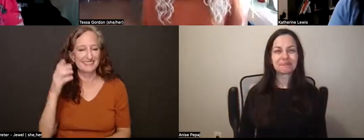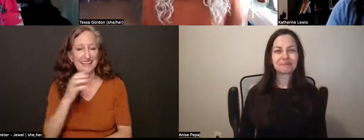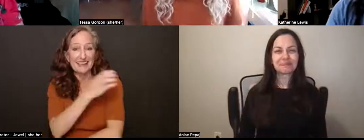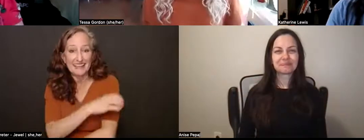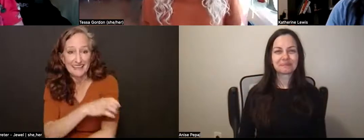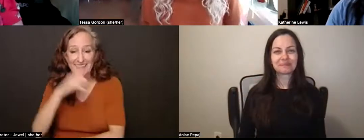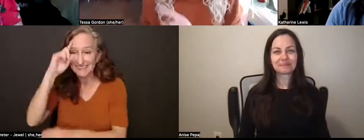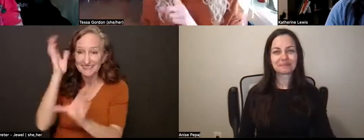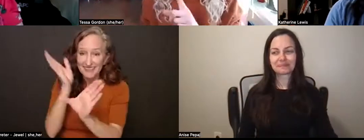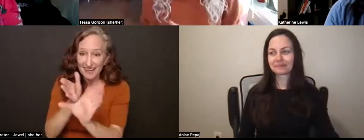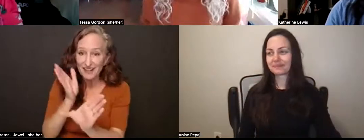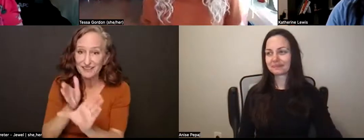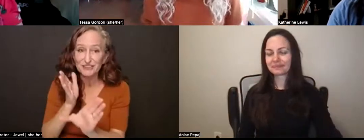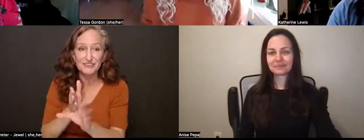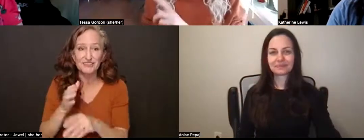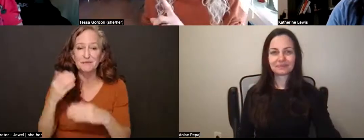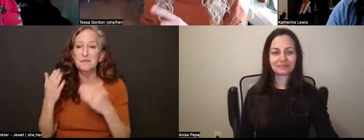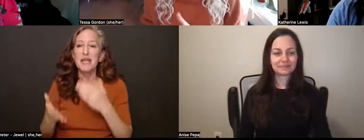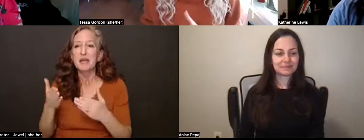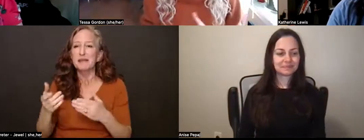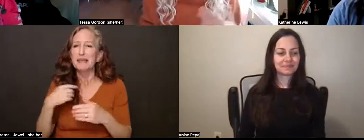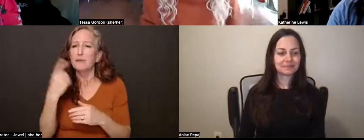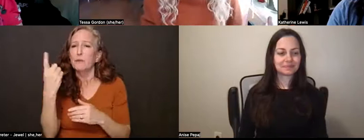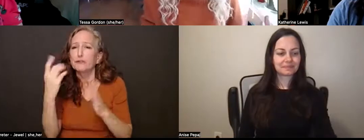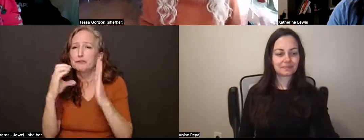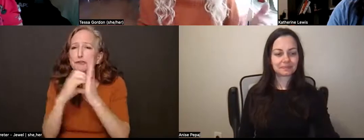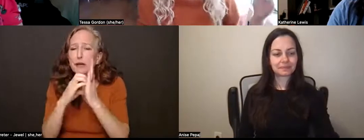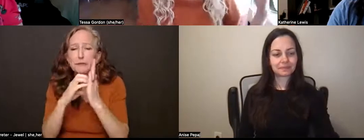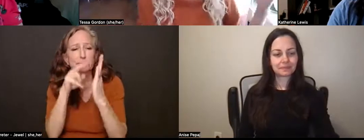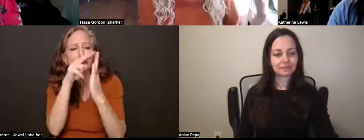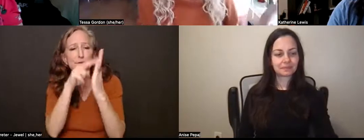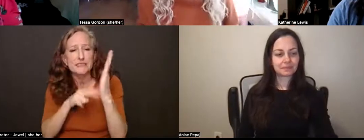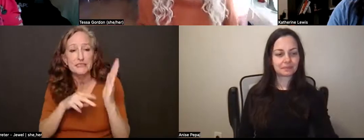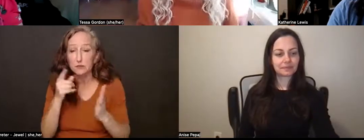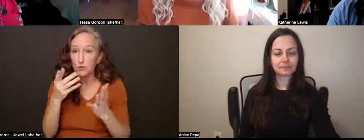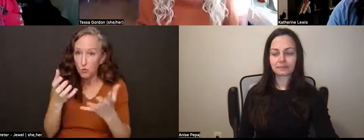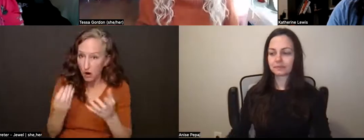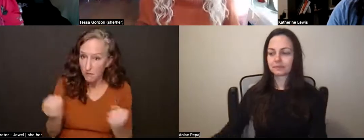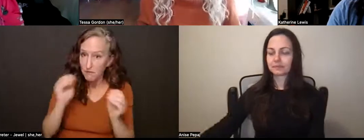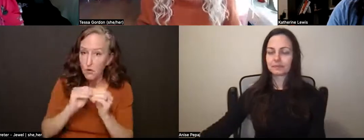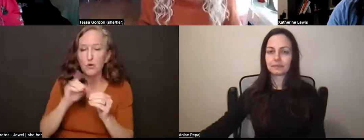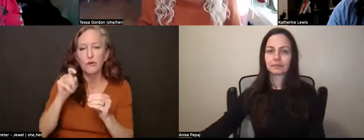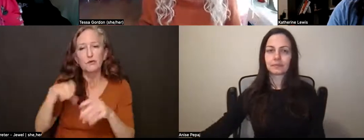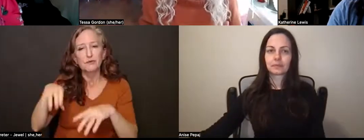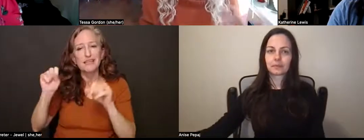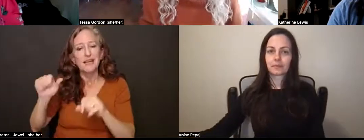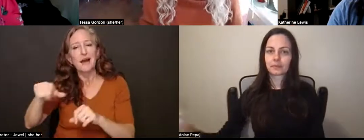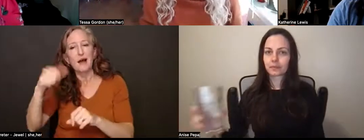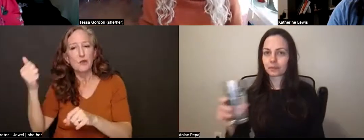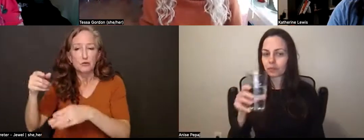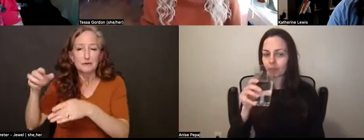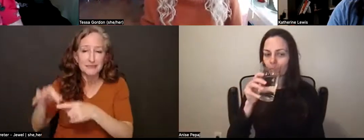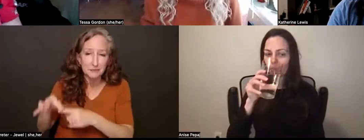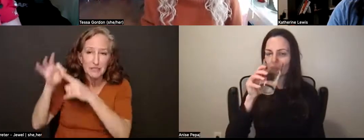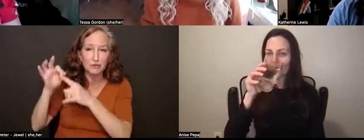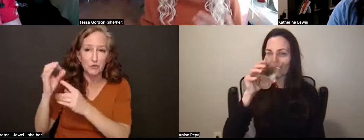you know, we might get like a chapter that they say, you know, read this. And then if you want to learn more, you can go take extra specialization courses afterwards. But that really shouldn't be